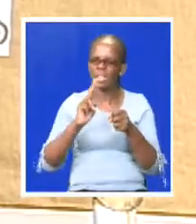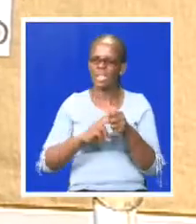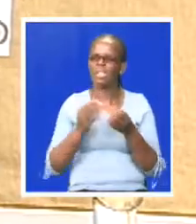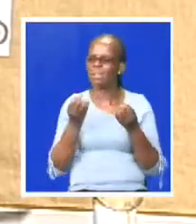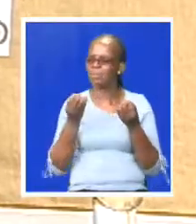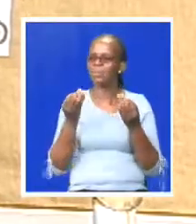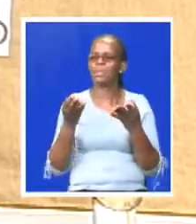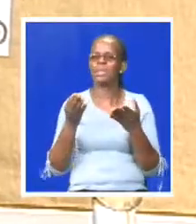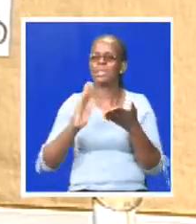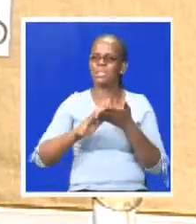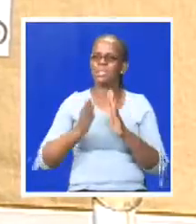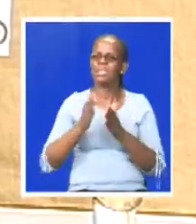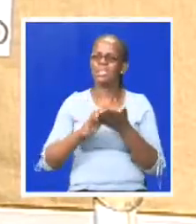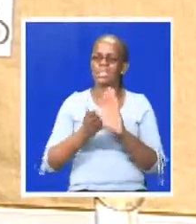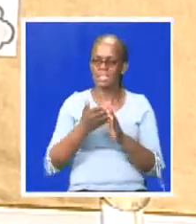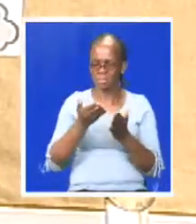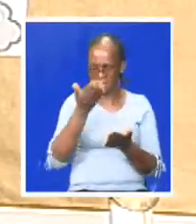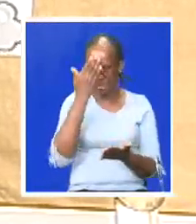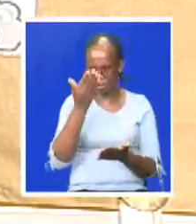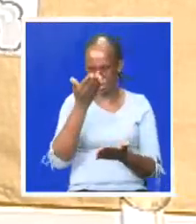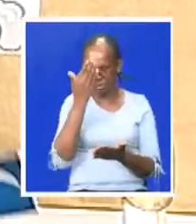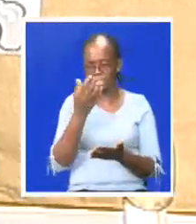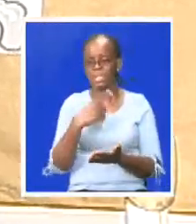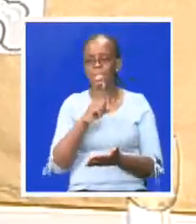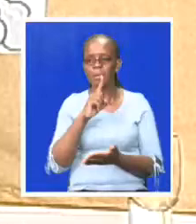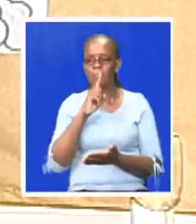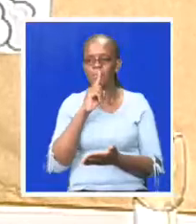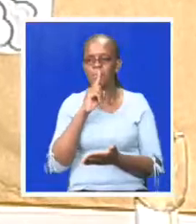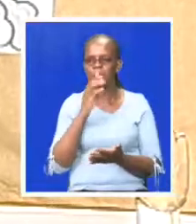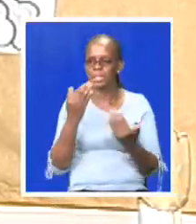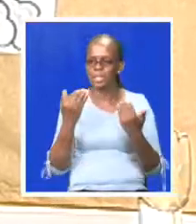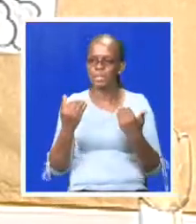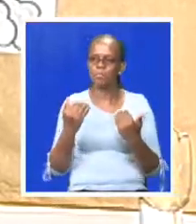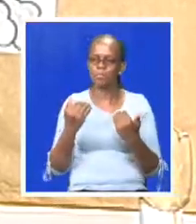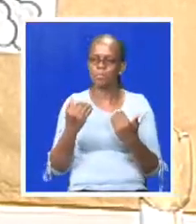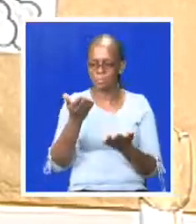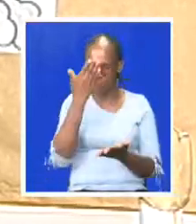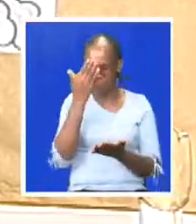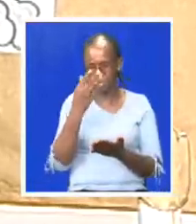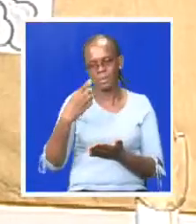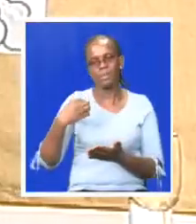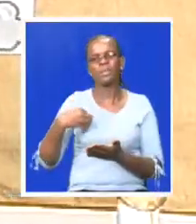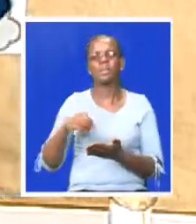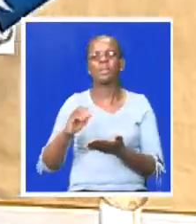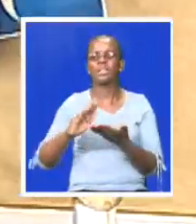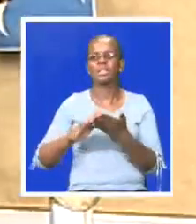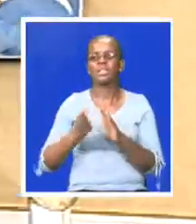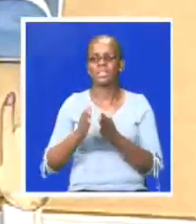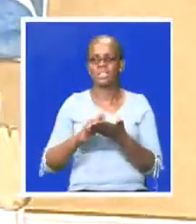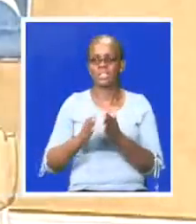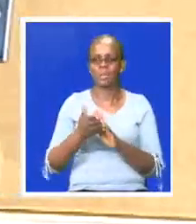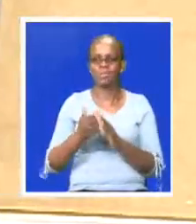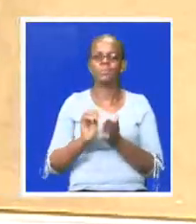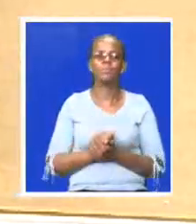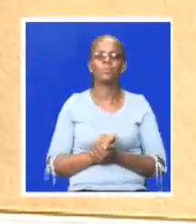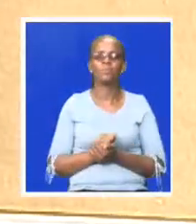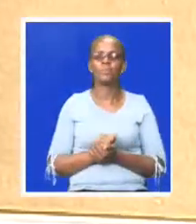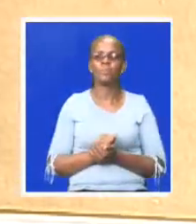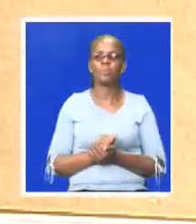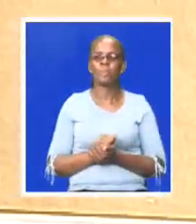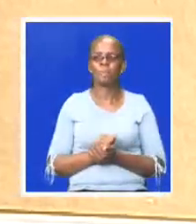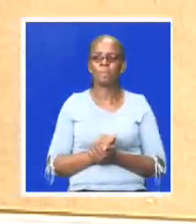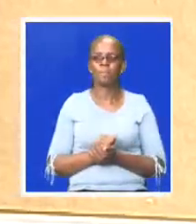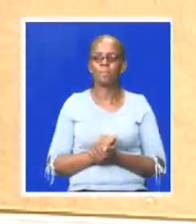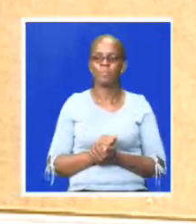have learned. Many shapes. But today we're going to learn another shape. The shape of the week is